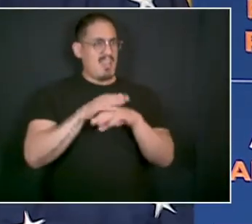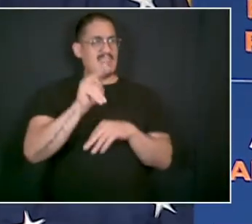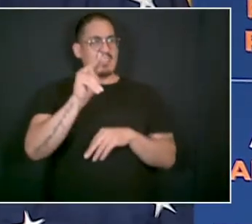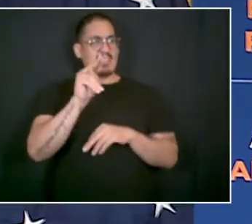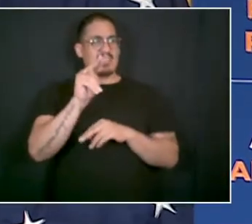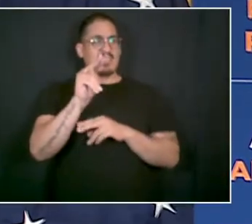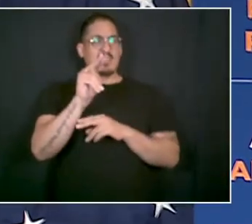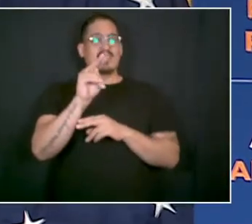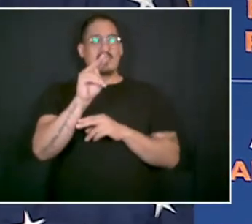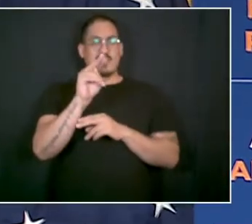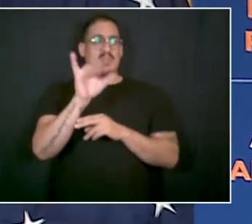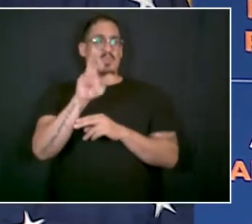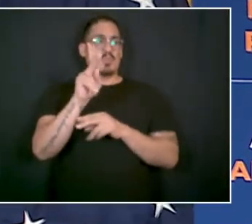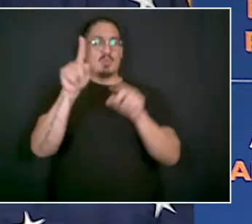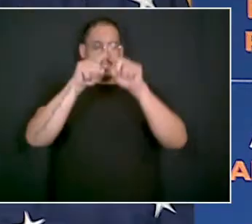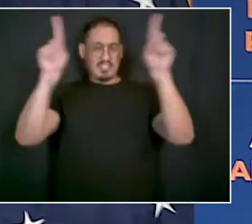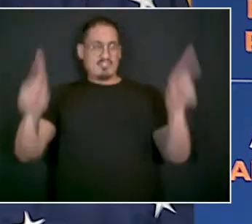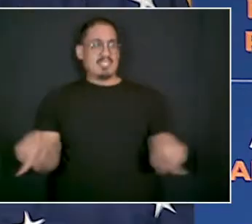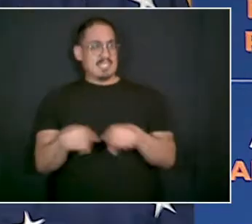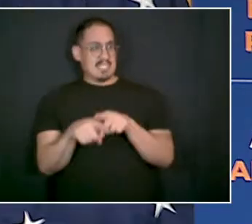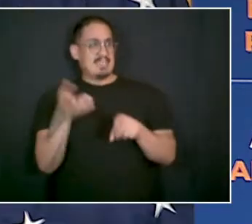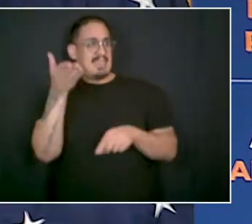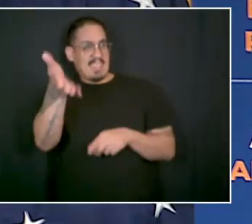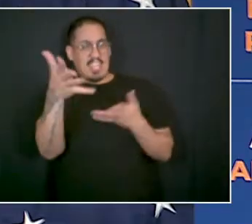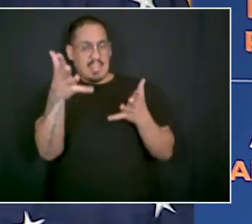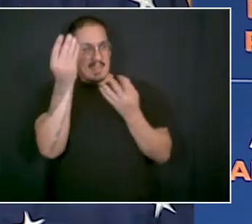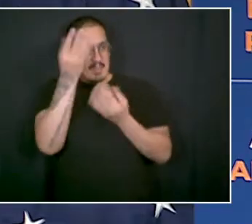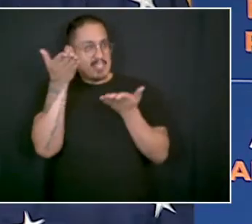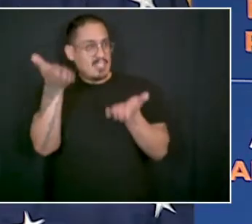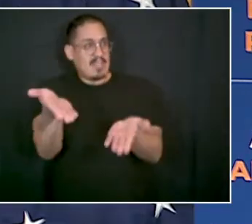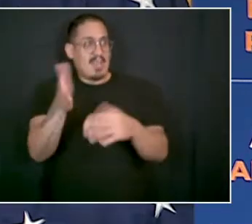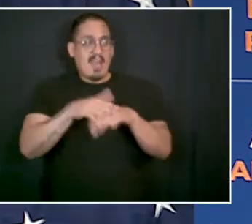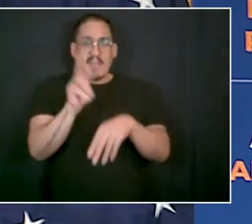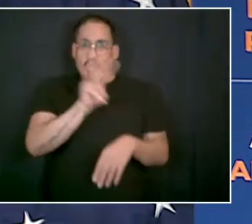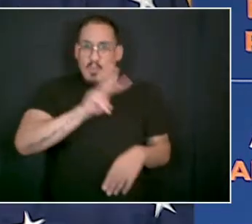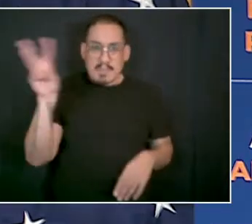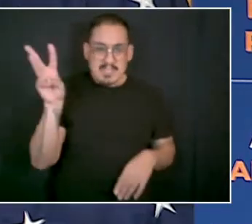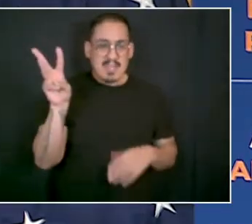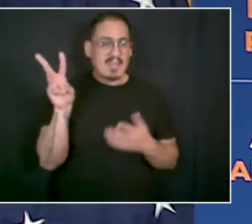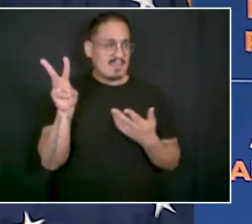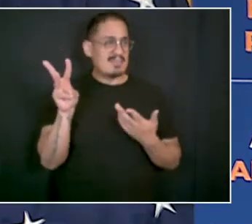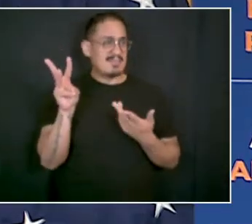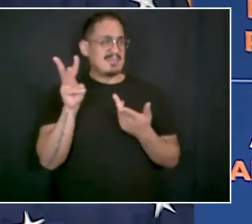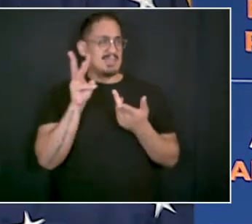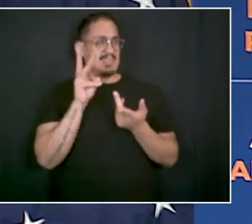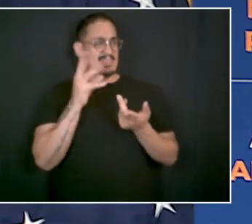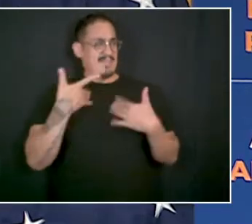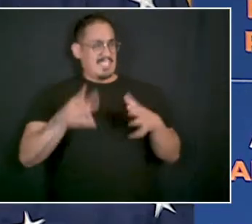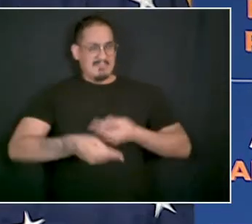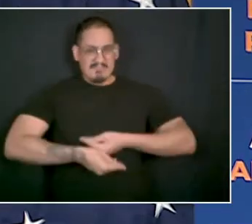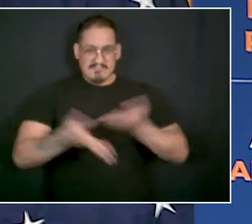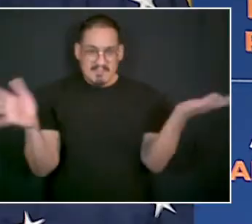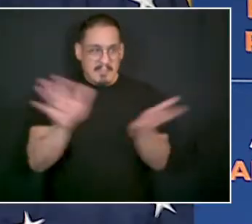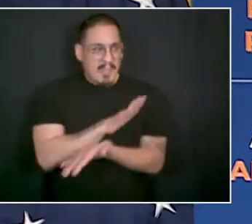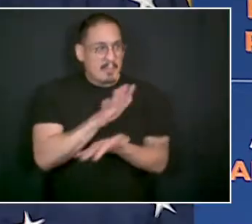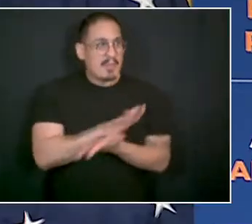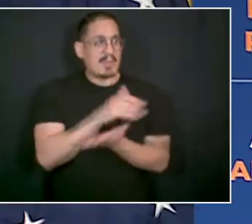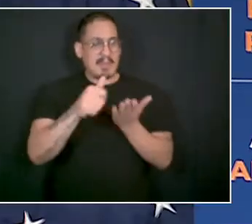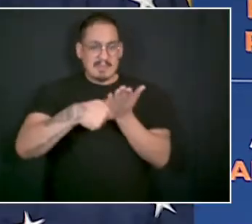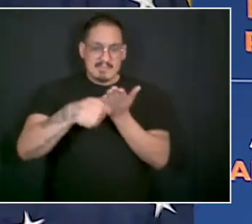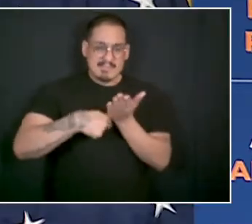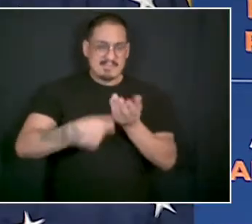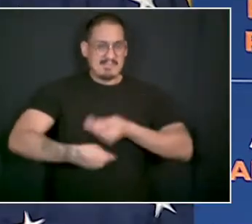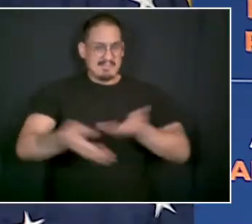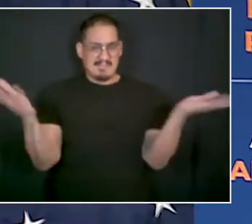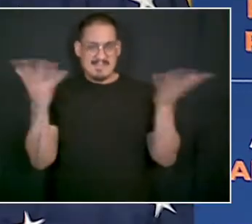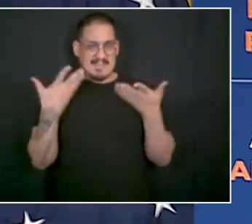We turn it over to them. When you look at the fact that we're going to be putting on over 2,000